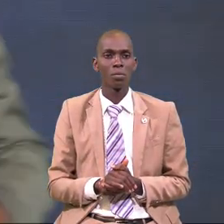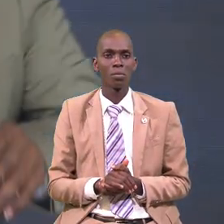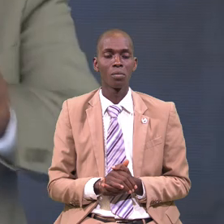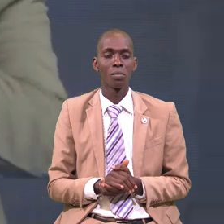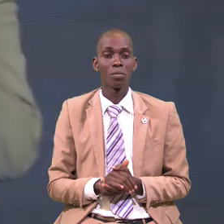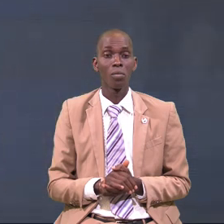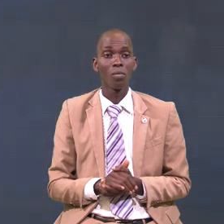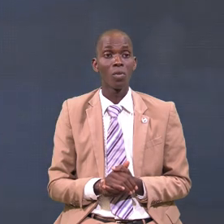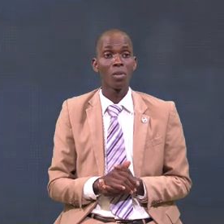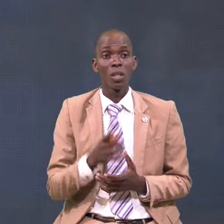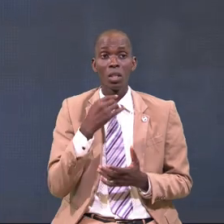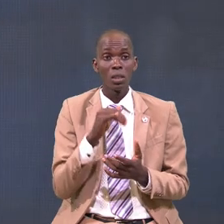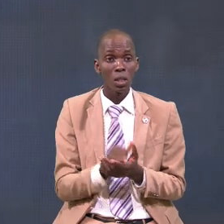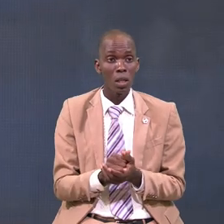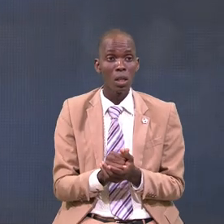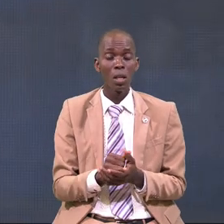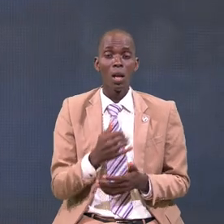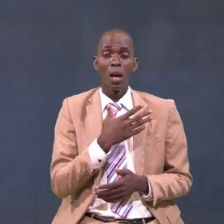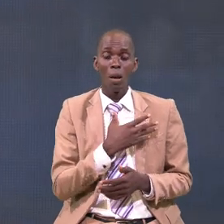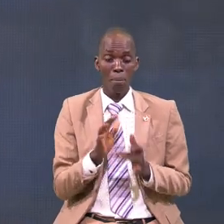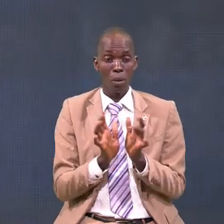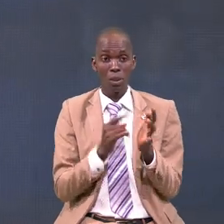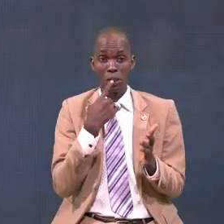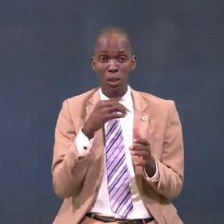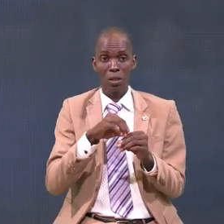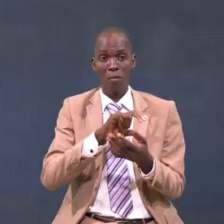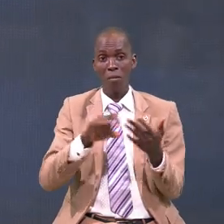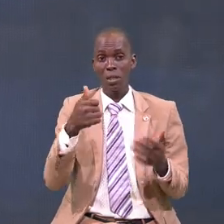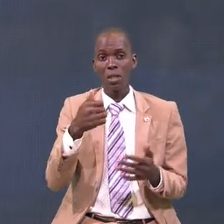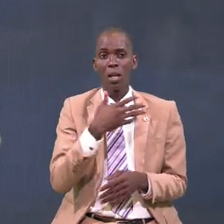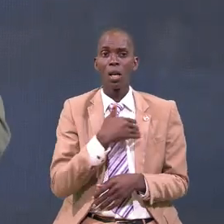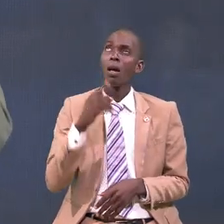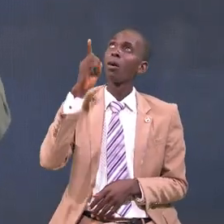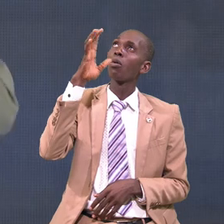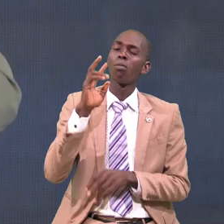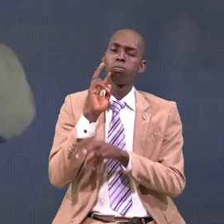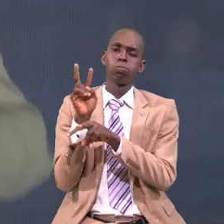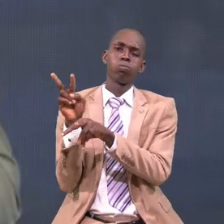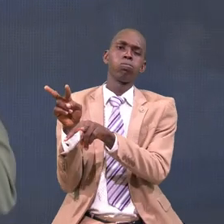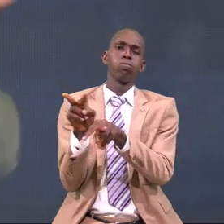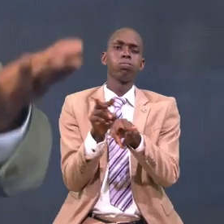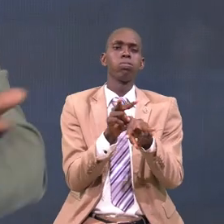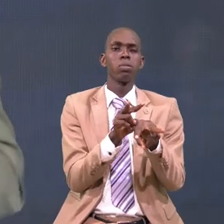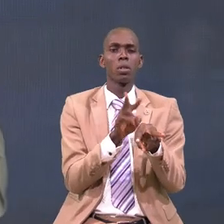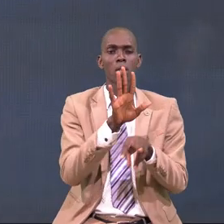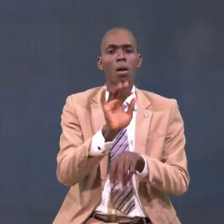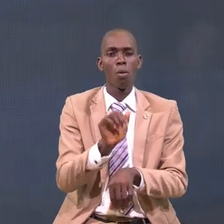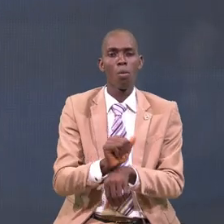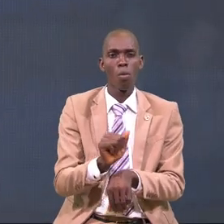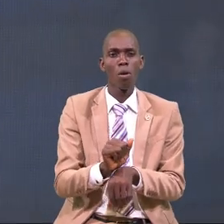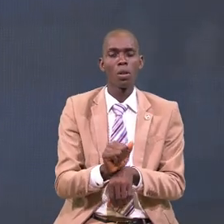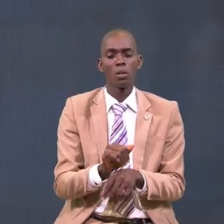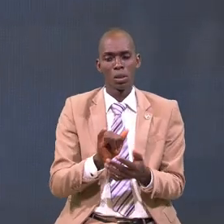It says, God saw their works, that they turned from their